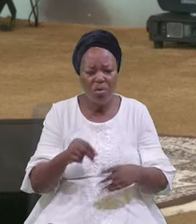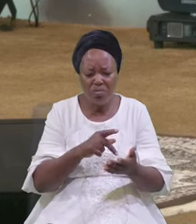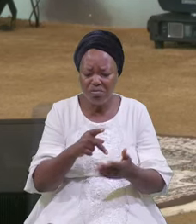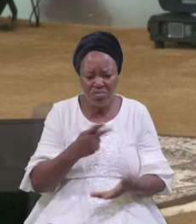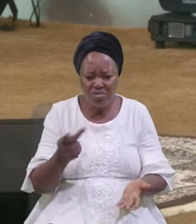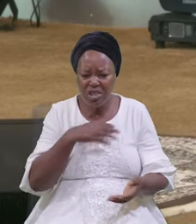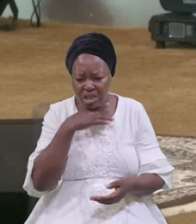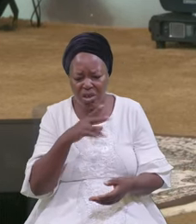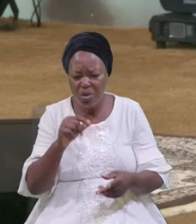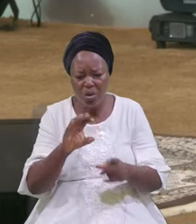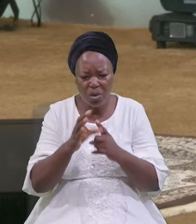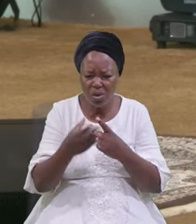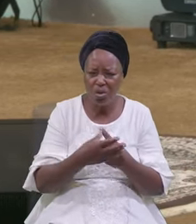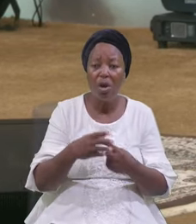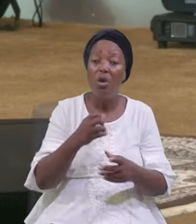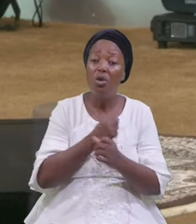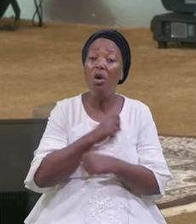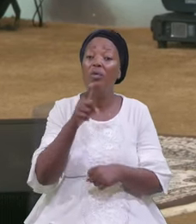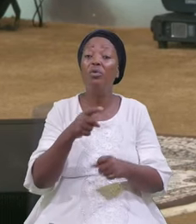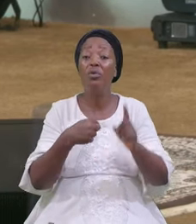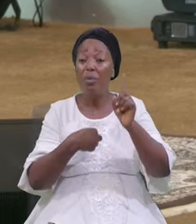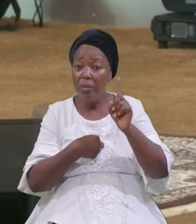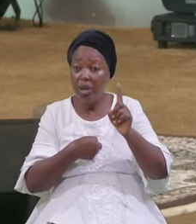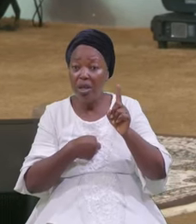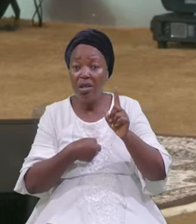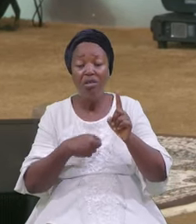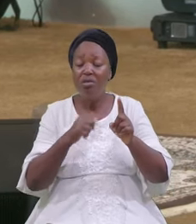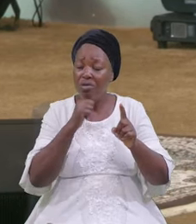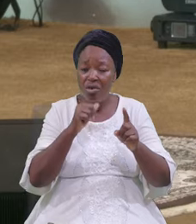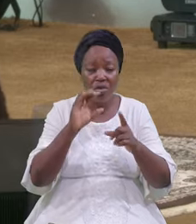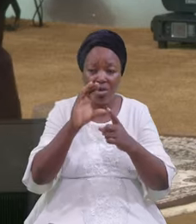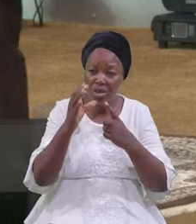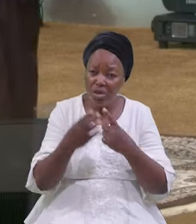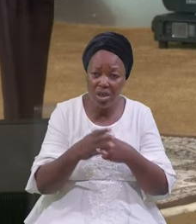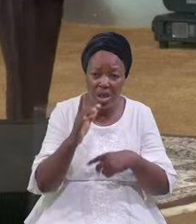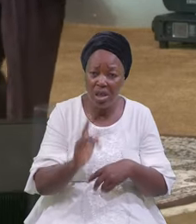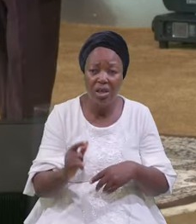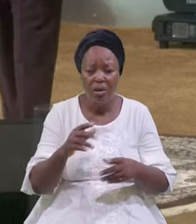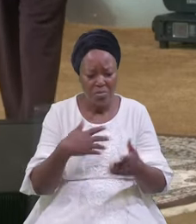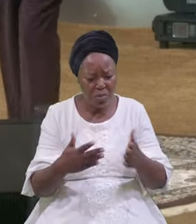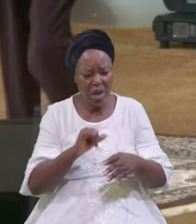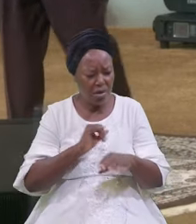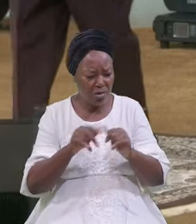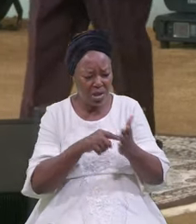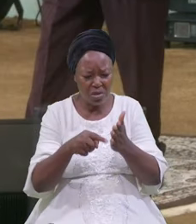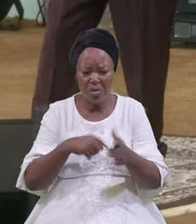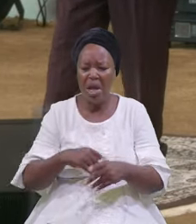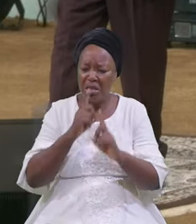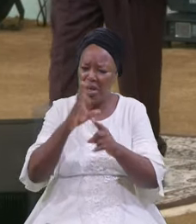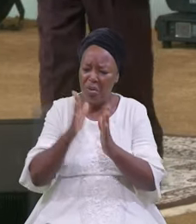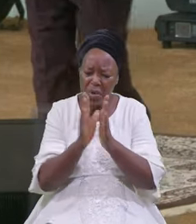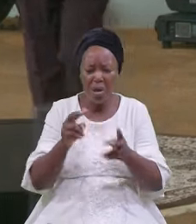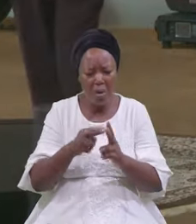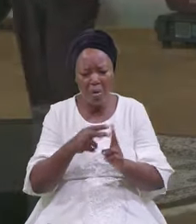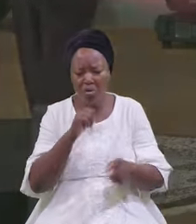no condition. Lovest thou me unconditionally? Whether I do this for you, I do that for you, I don't do this, I don't do